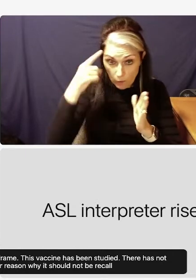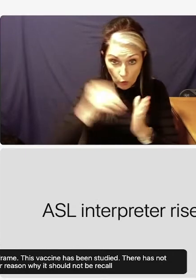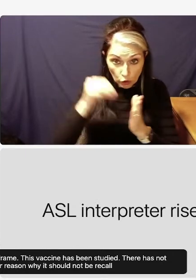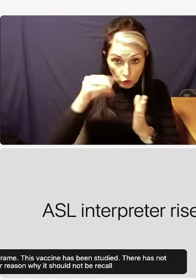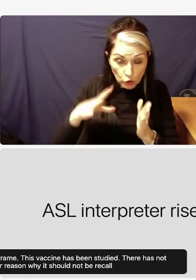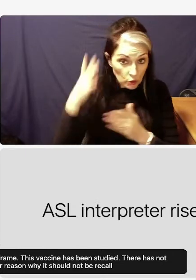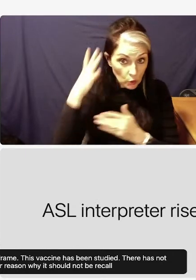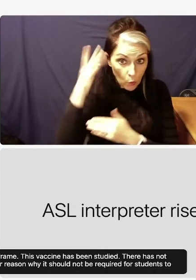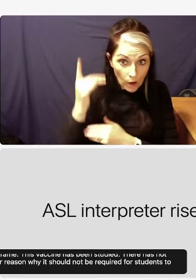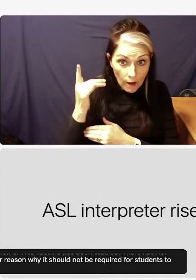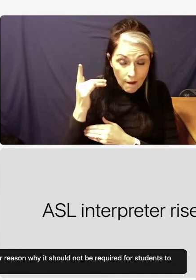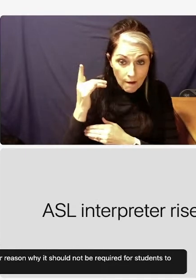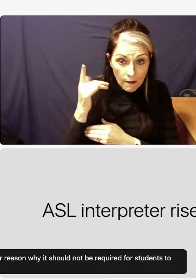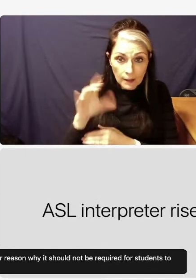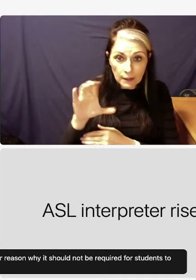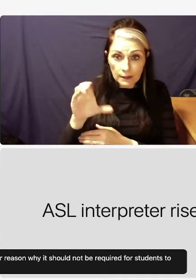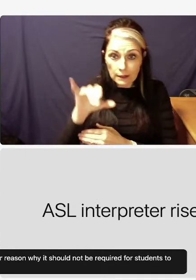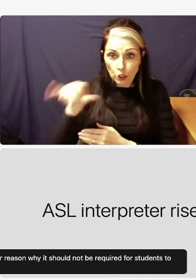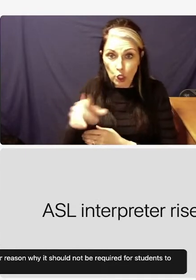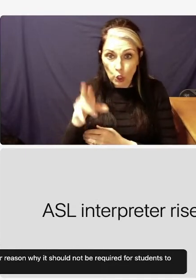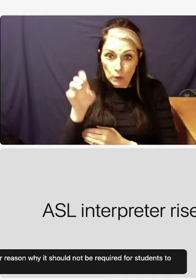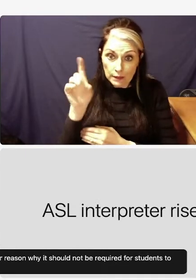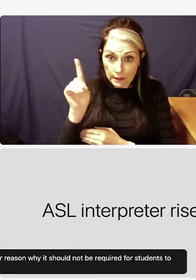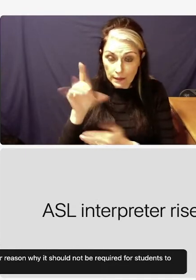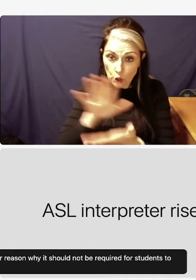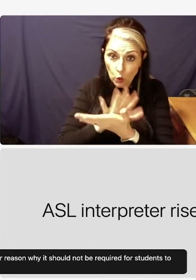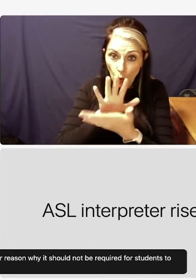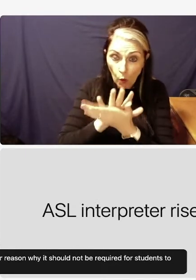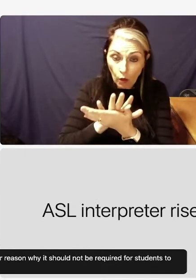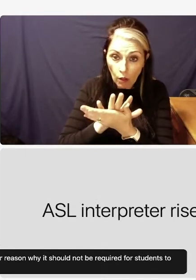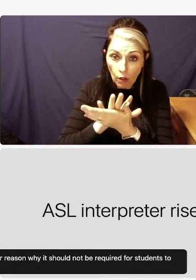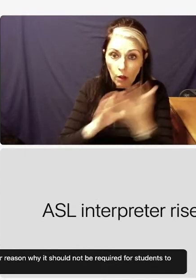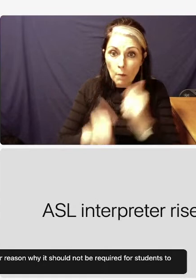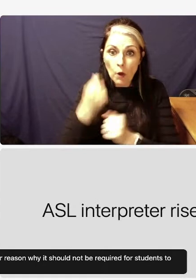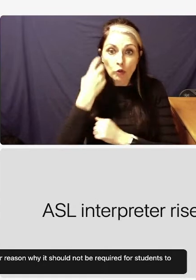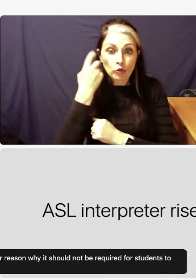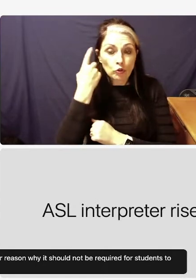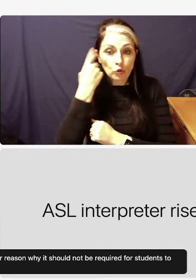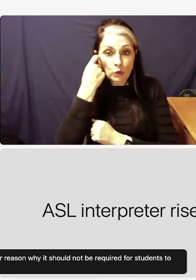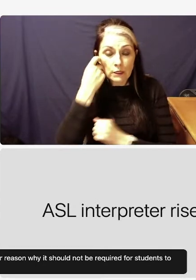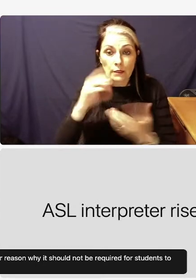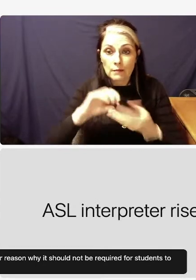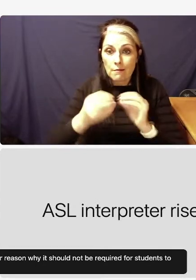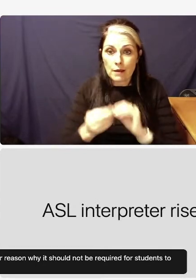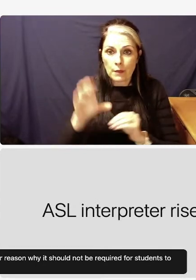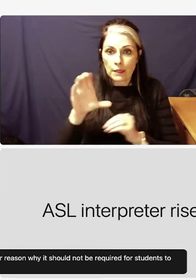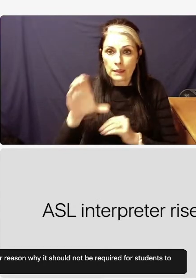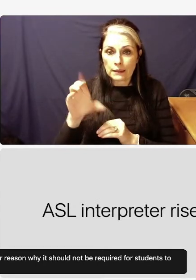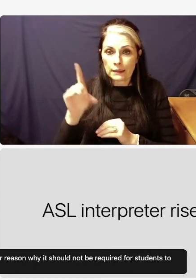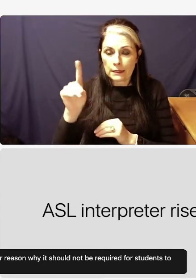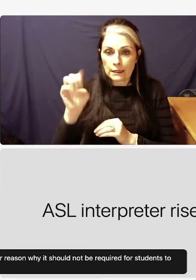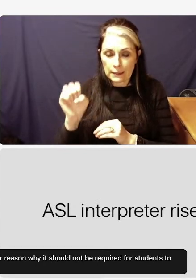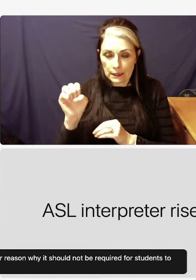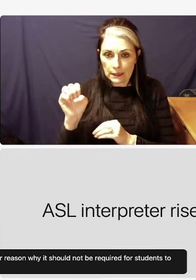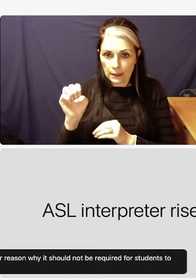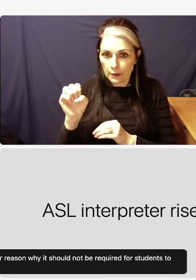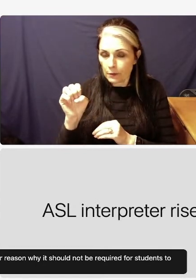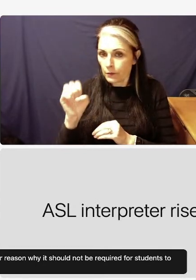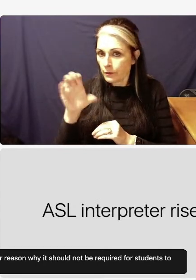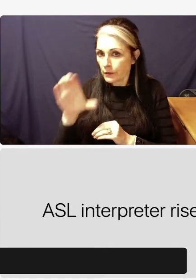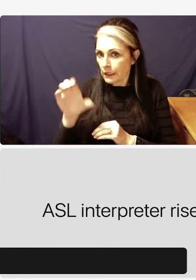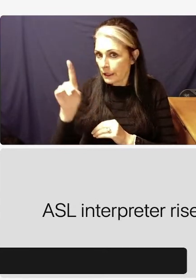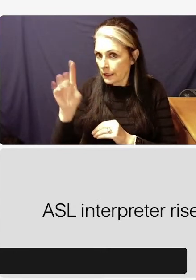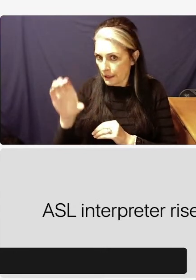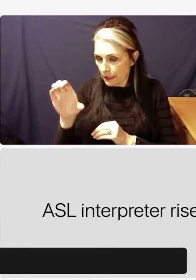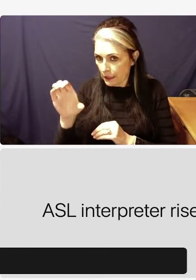attend cjusd schools the most recent data on the cdc's vaccine adverse event reporting system from